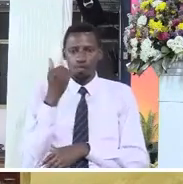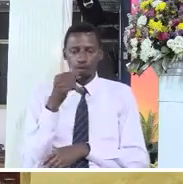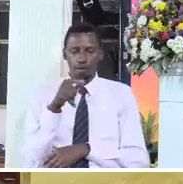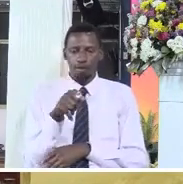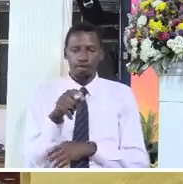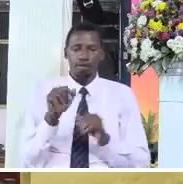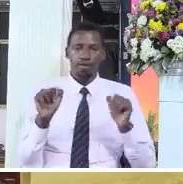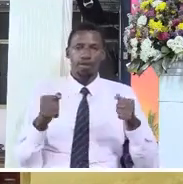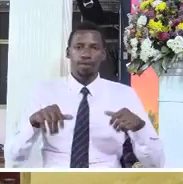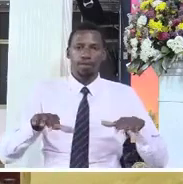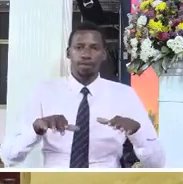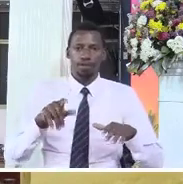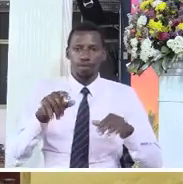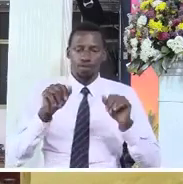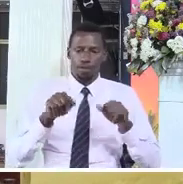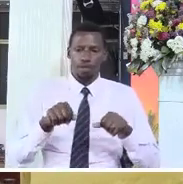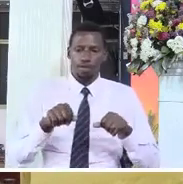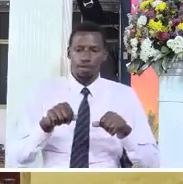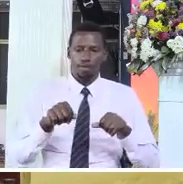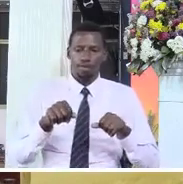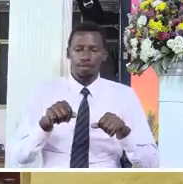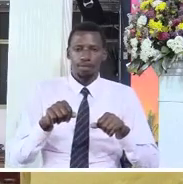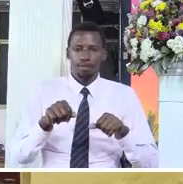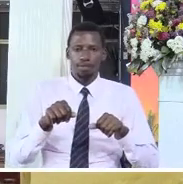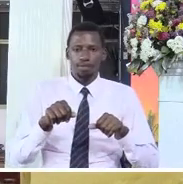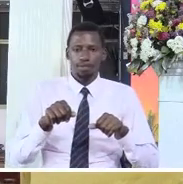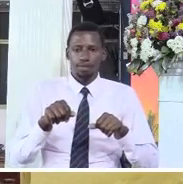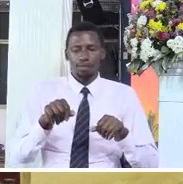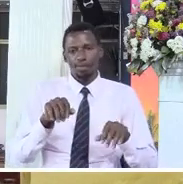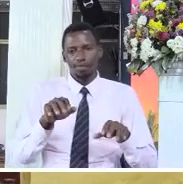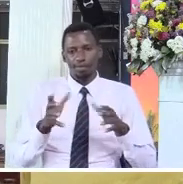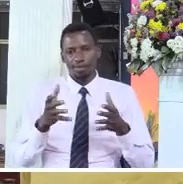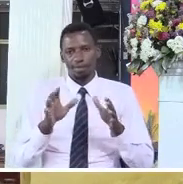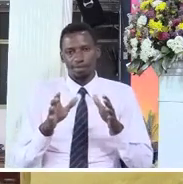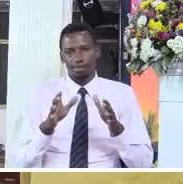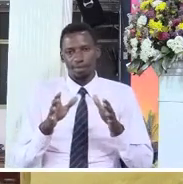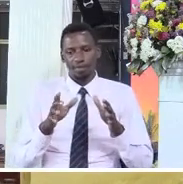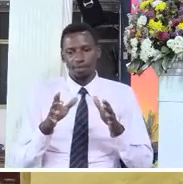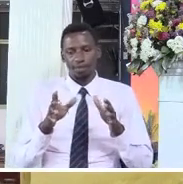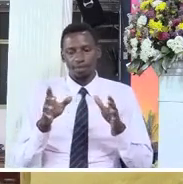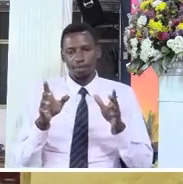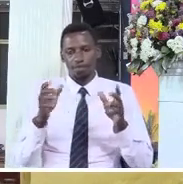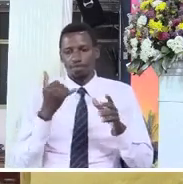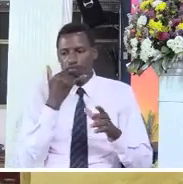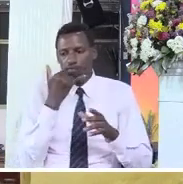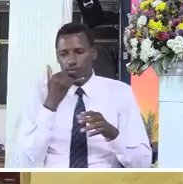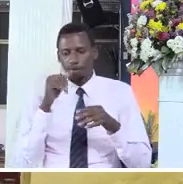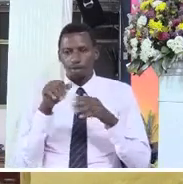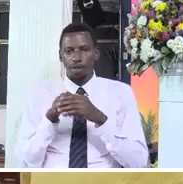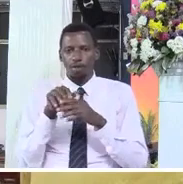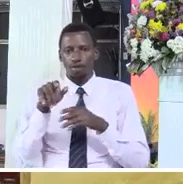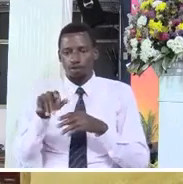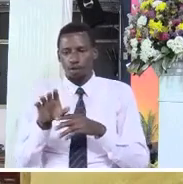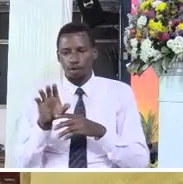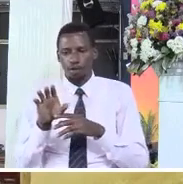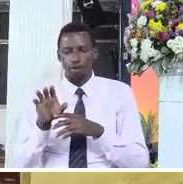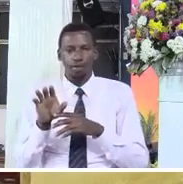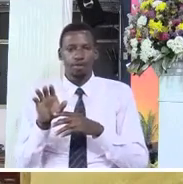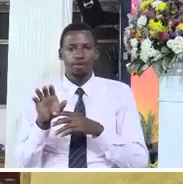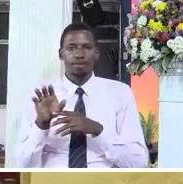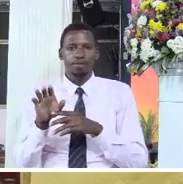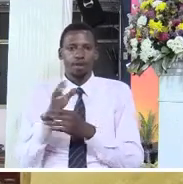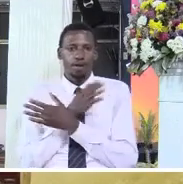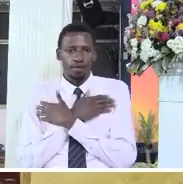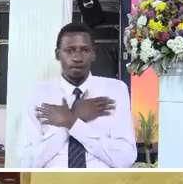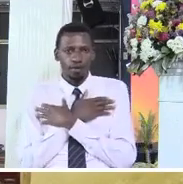safe space. You can mess around your peers than you would when you are in a board of Newlife, and you are